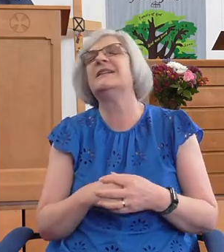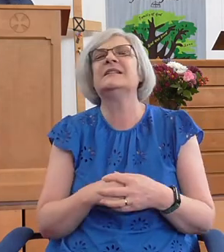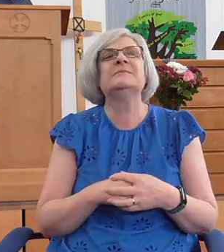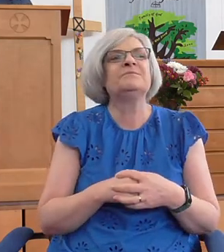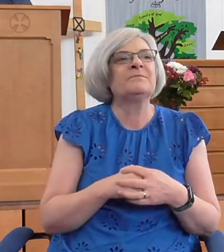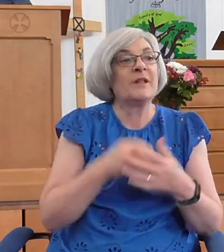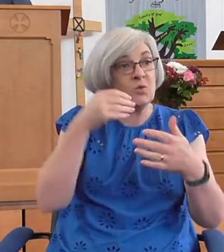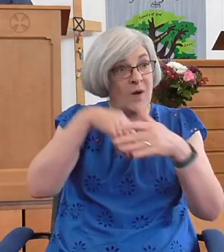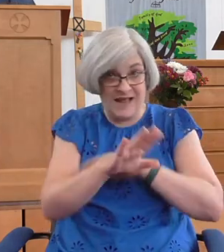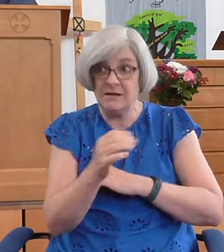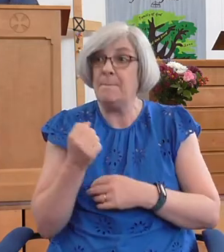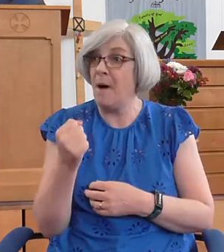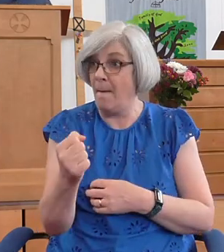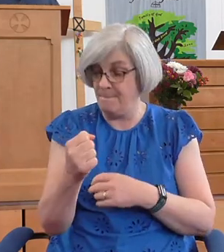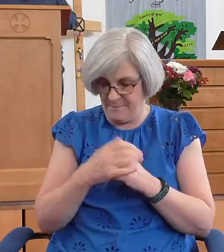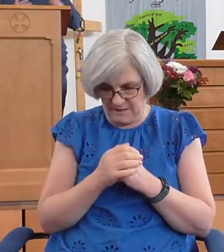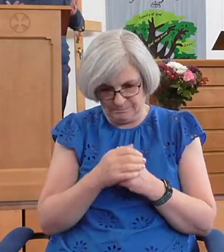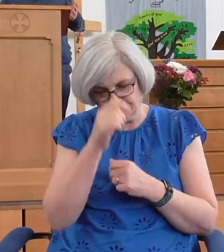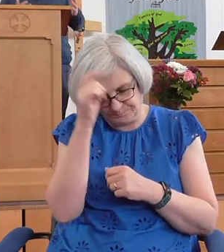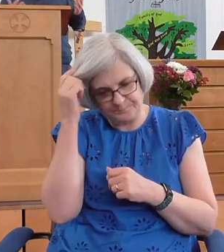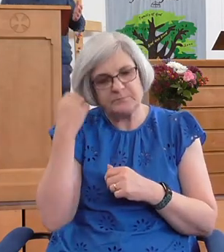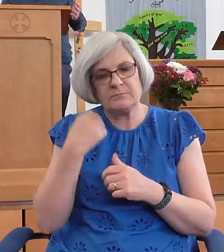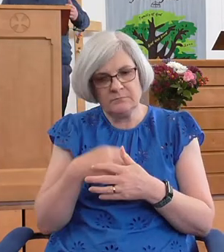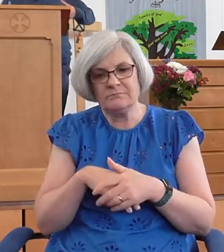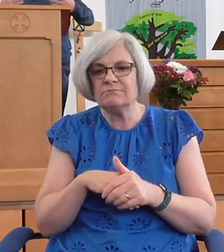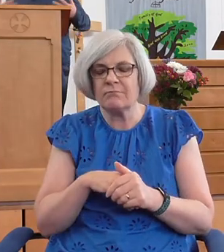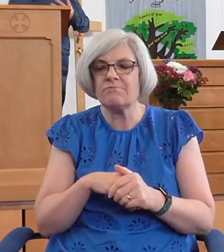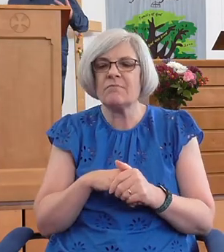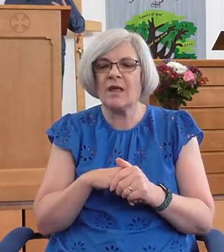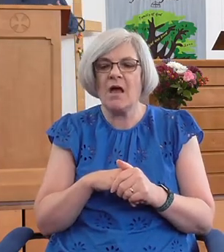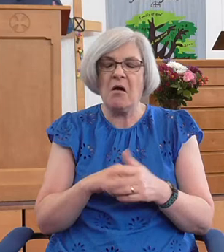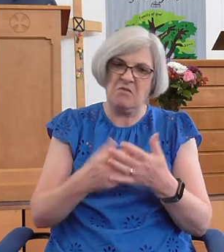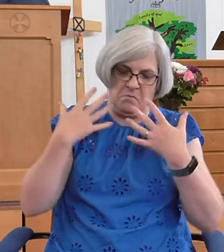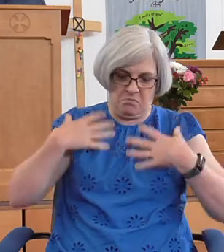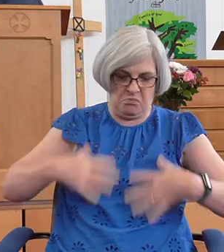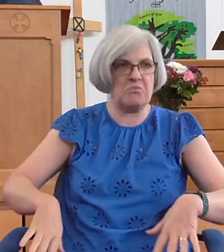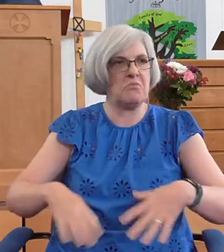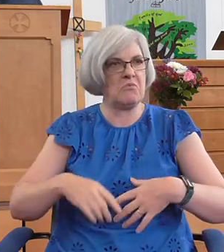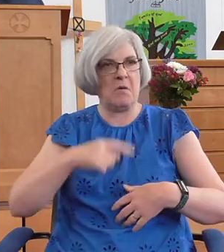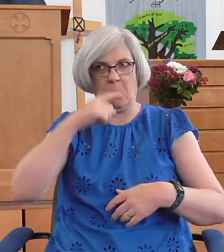So he goes into this pub in Dumbarton, fully dressed,